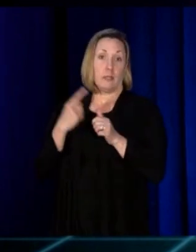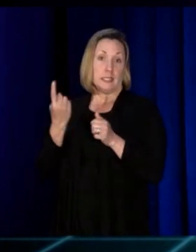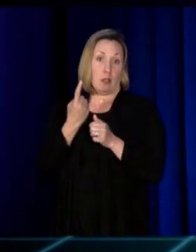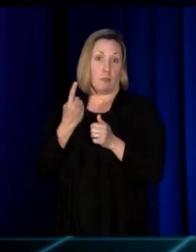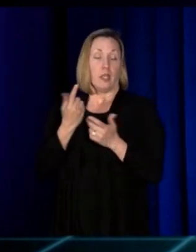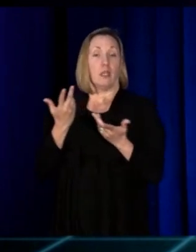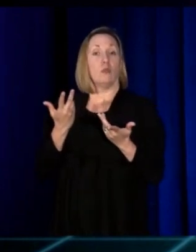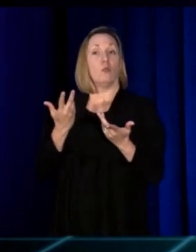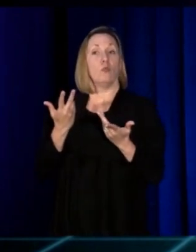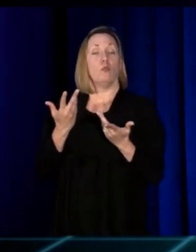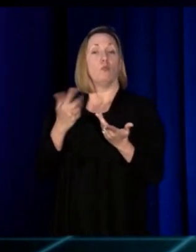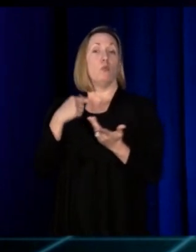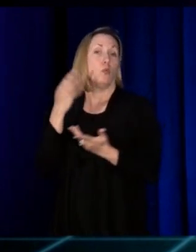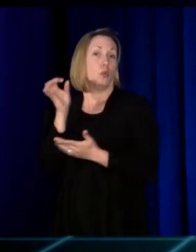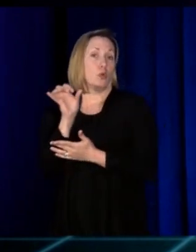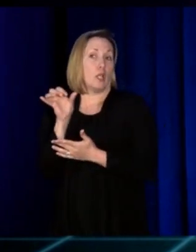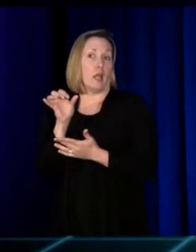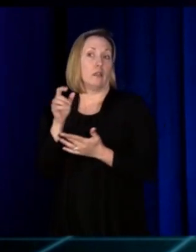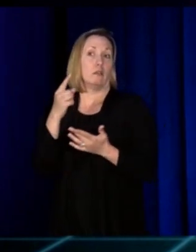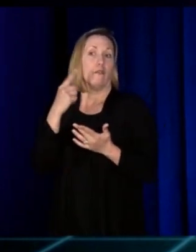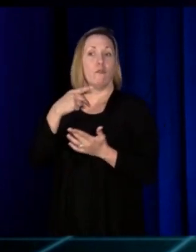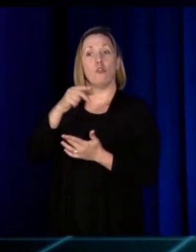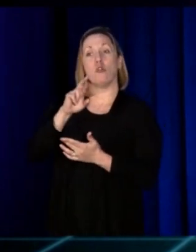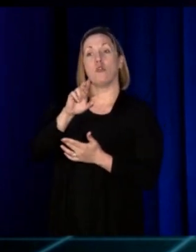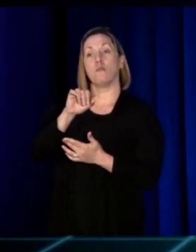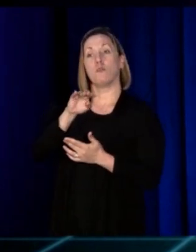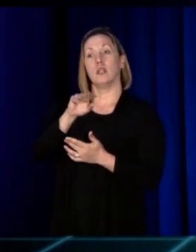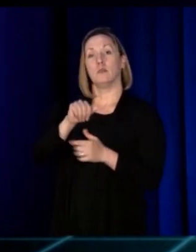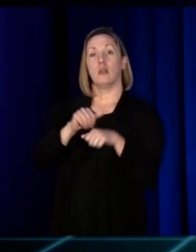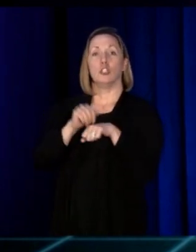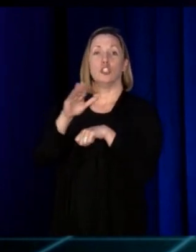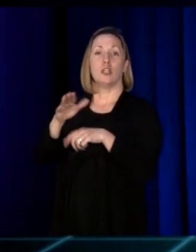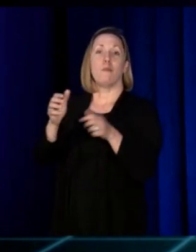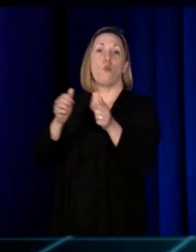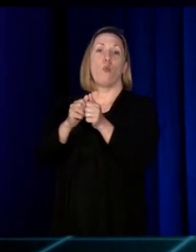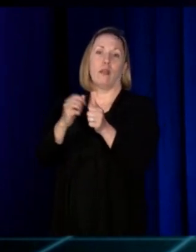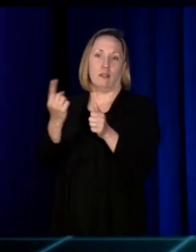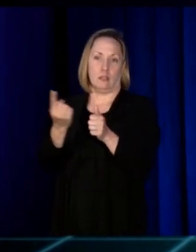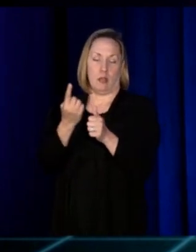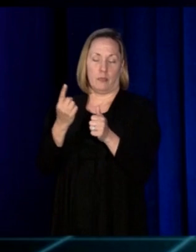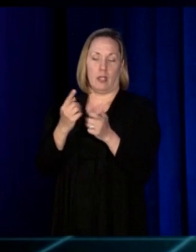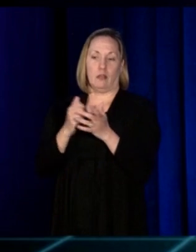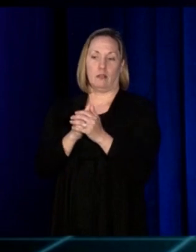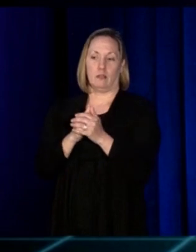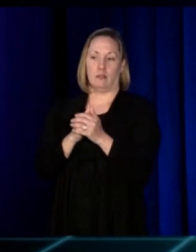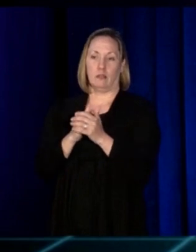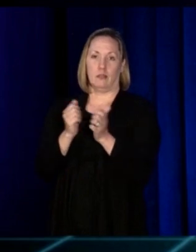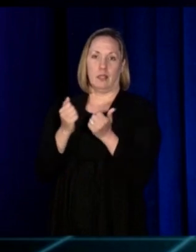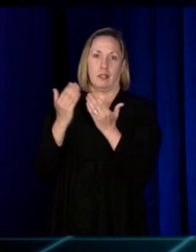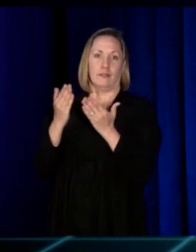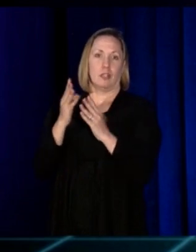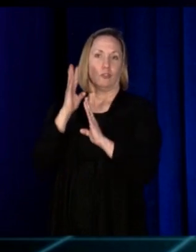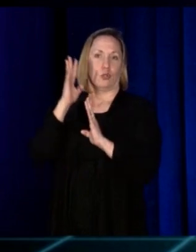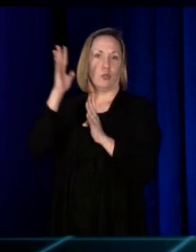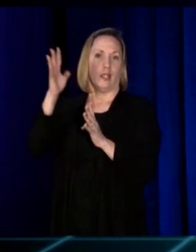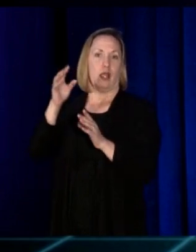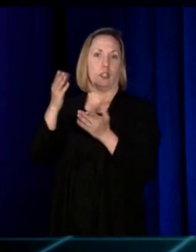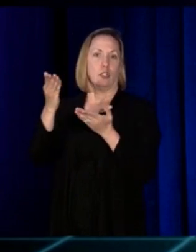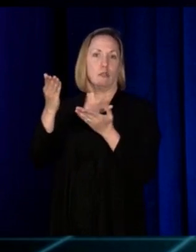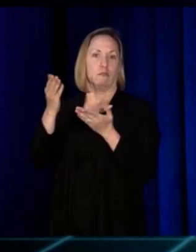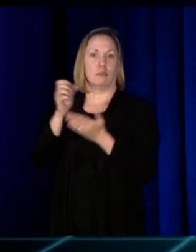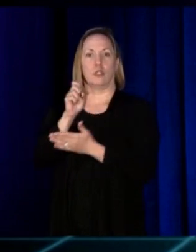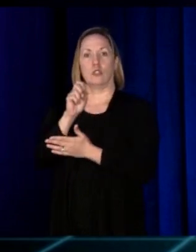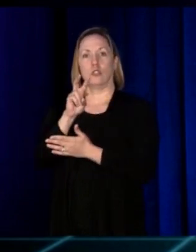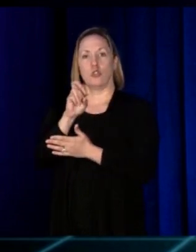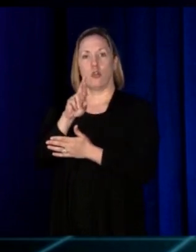what would it look like for Prisma to ship with something that gives us this create server action. It knows